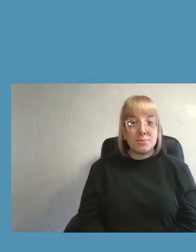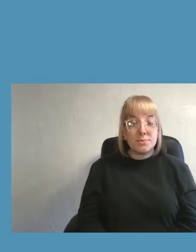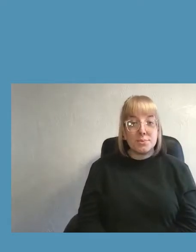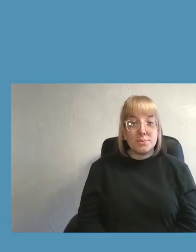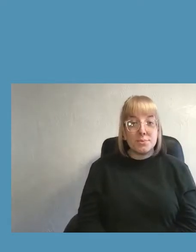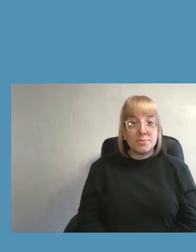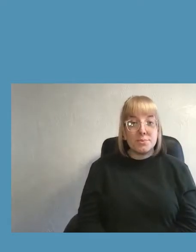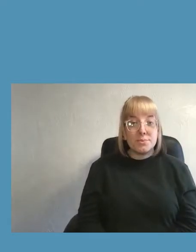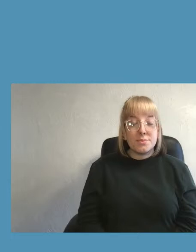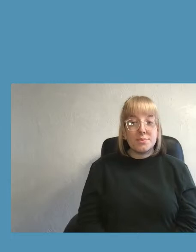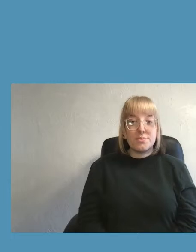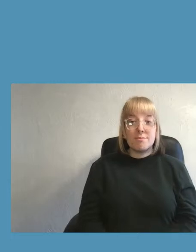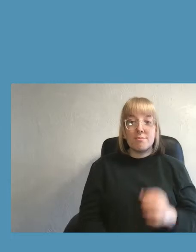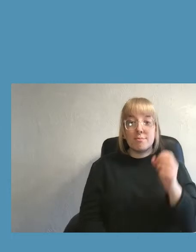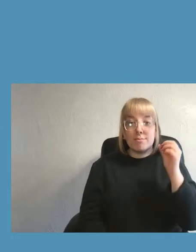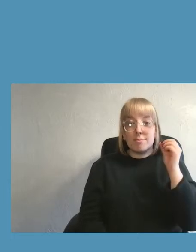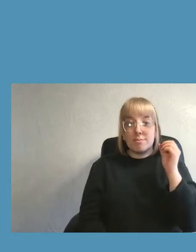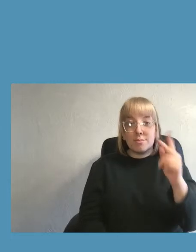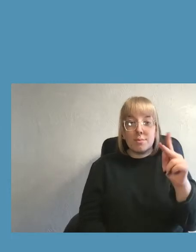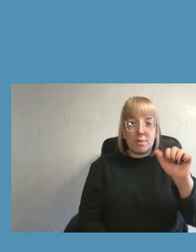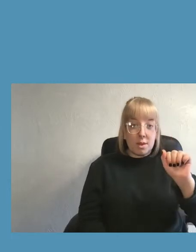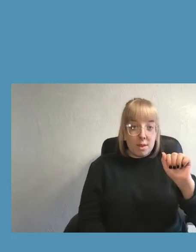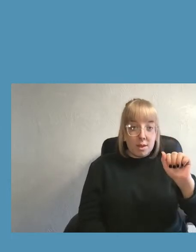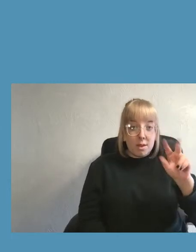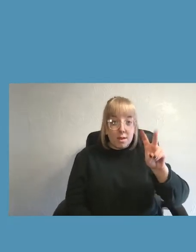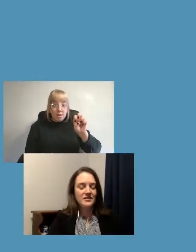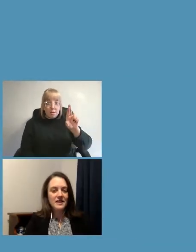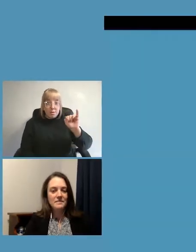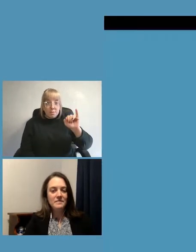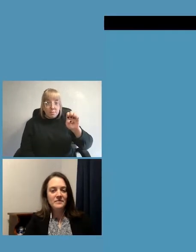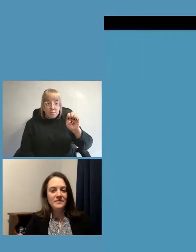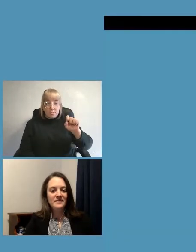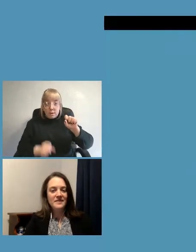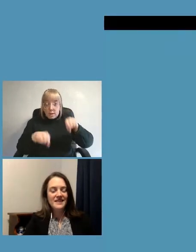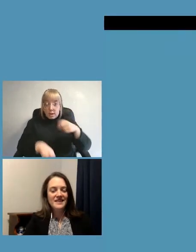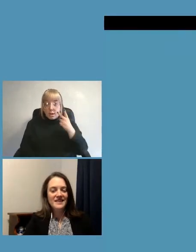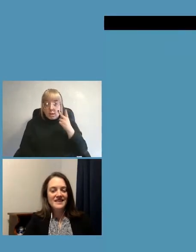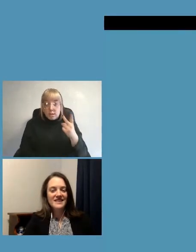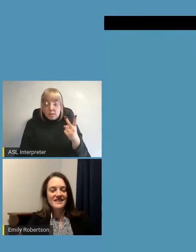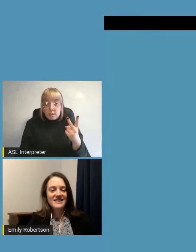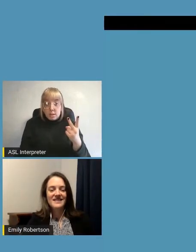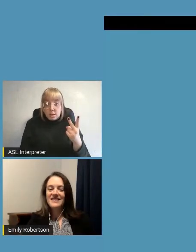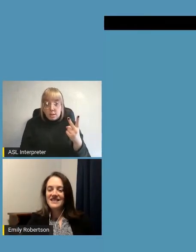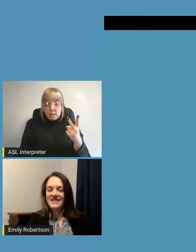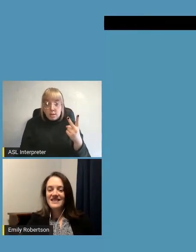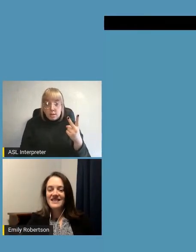All right. And I'm just checking in, Avery, you can see my beginning slide okay?